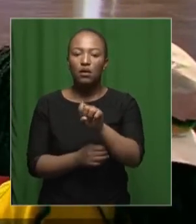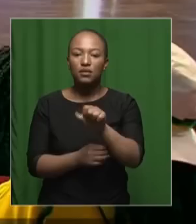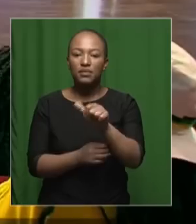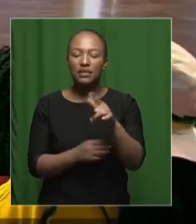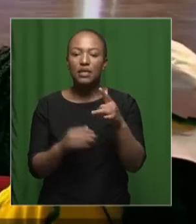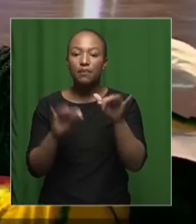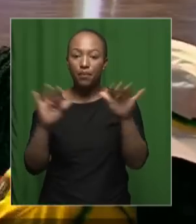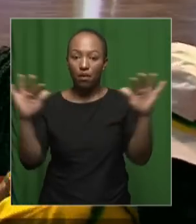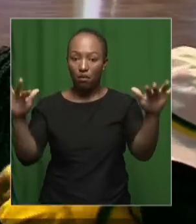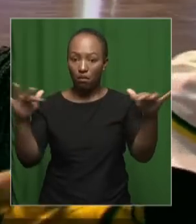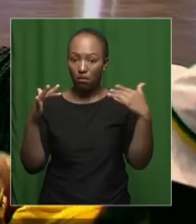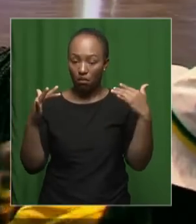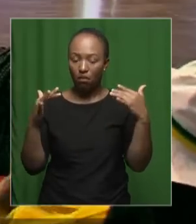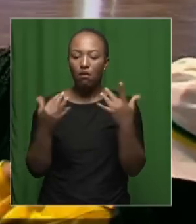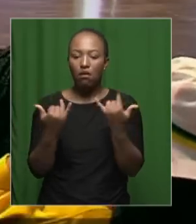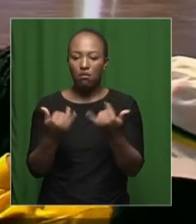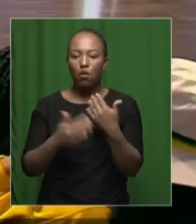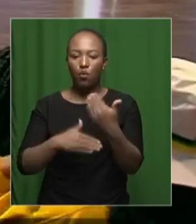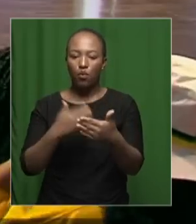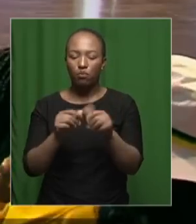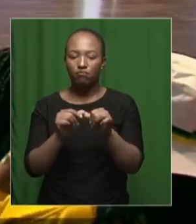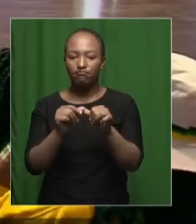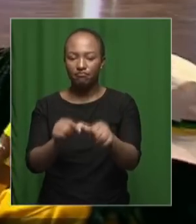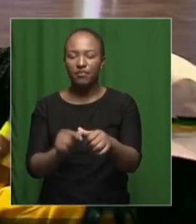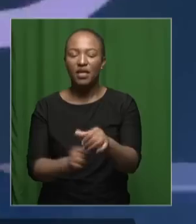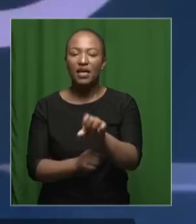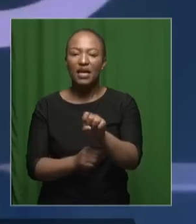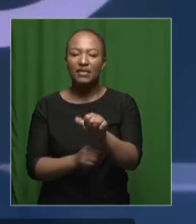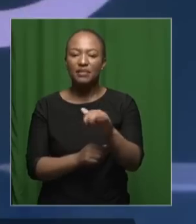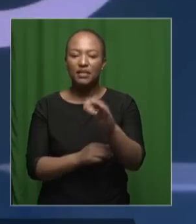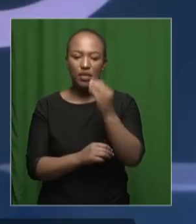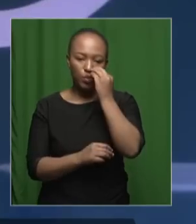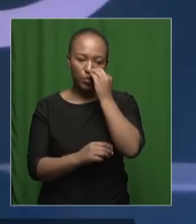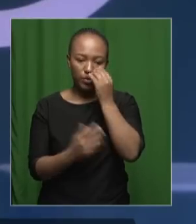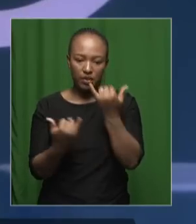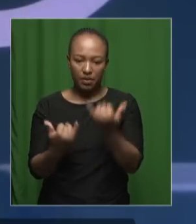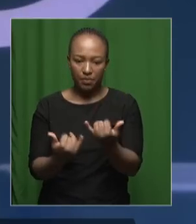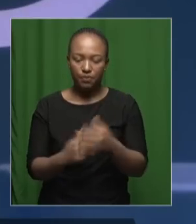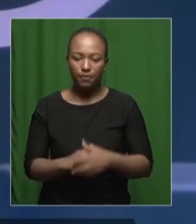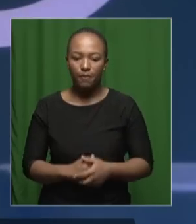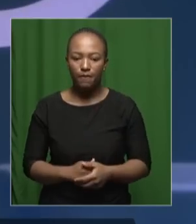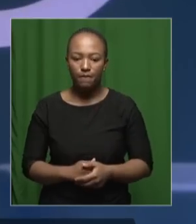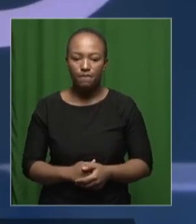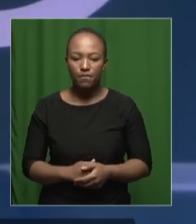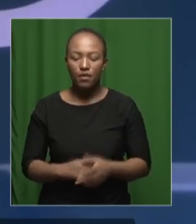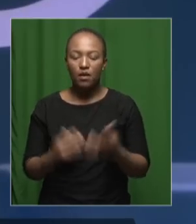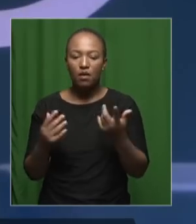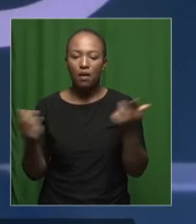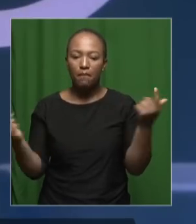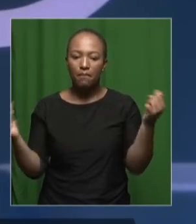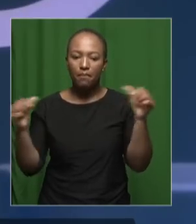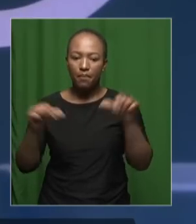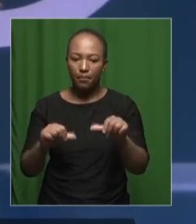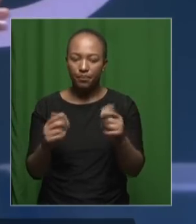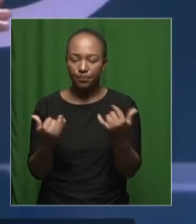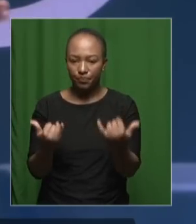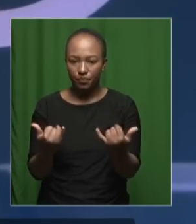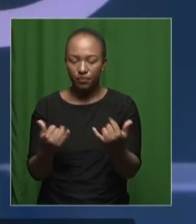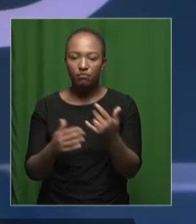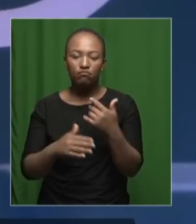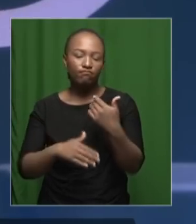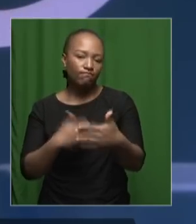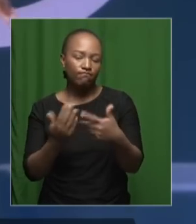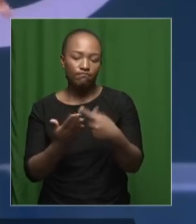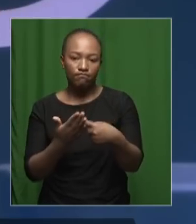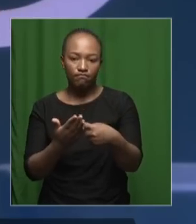left us, but we continue here on SABC News. So just coming back very briefly to the conversation